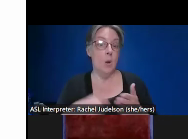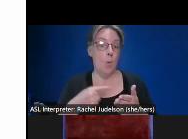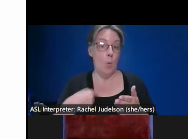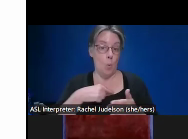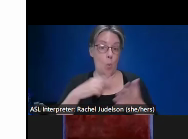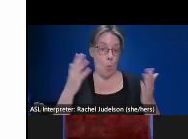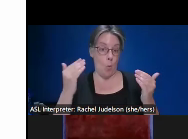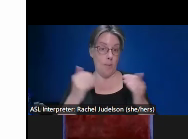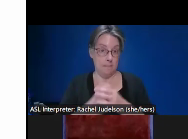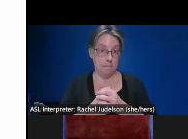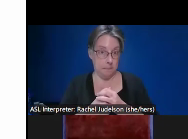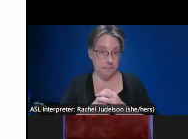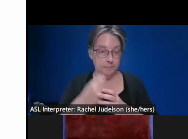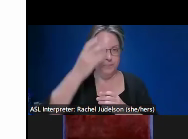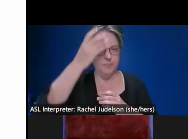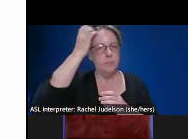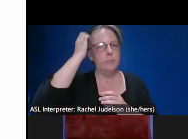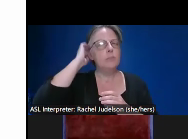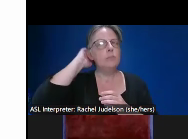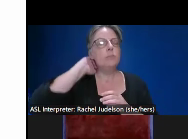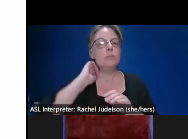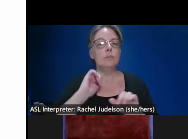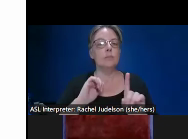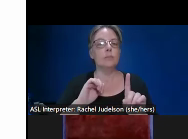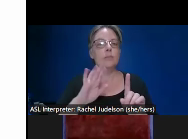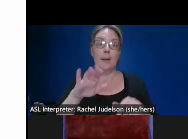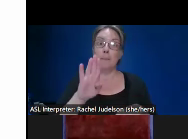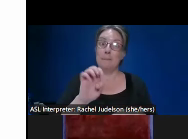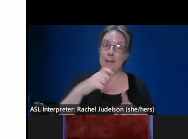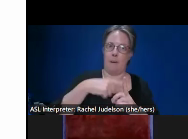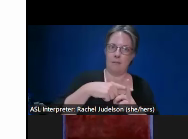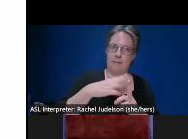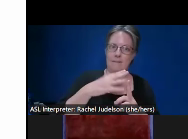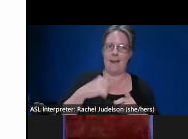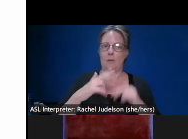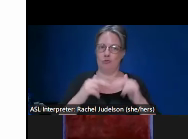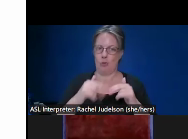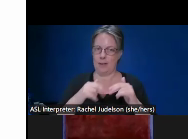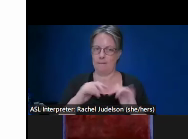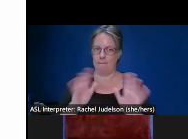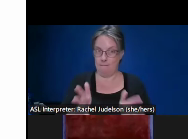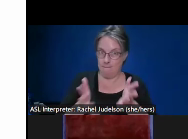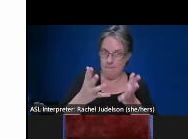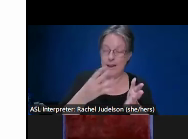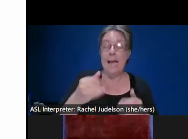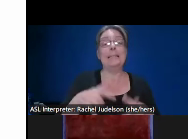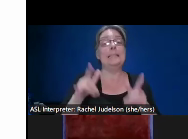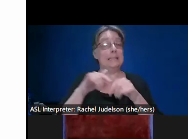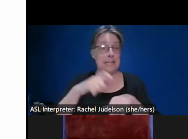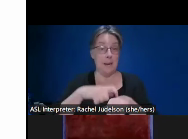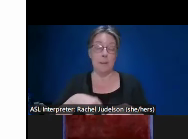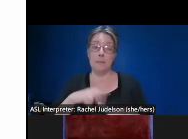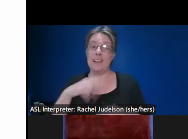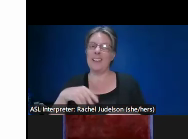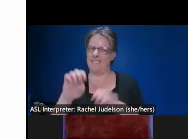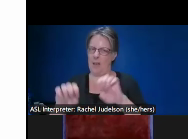that you'll be able to do. Be positive and constructive, and yet at the same time be evaluative.